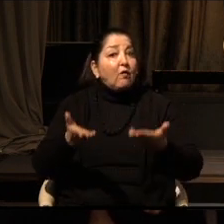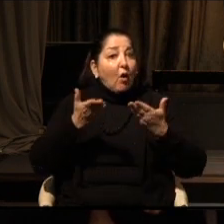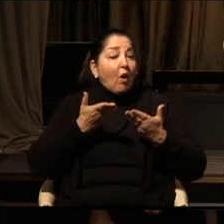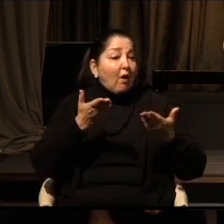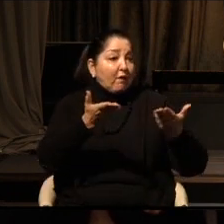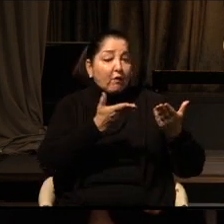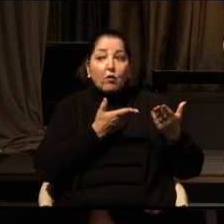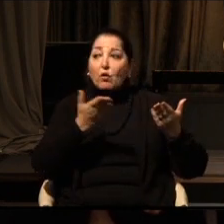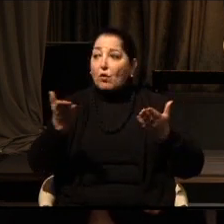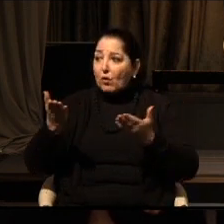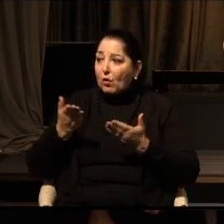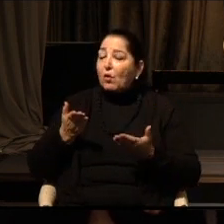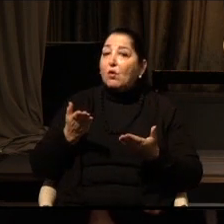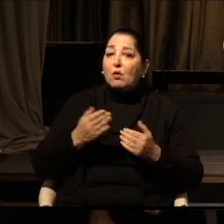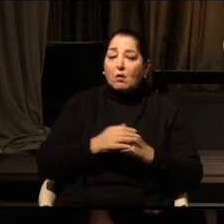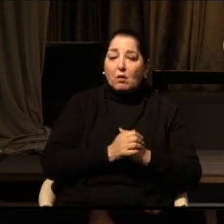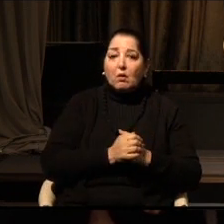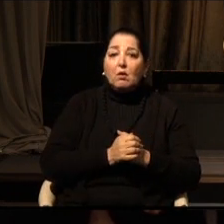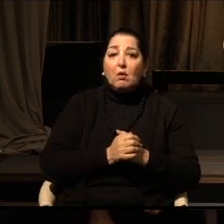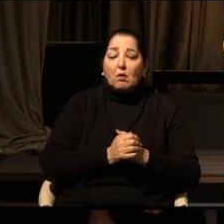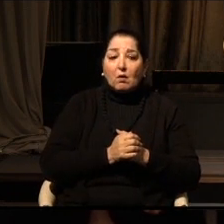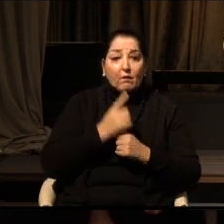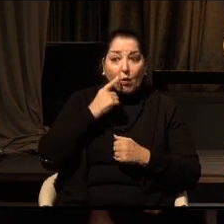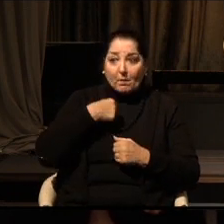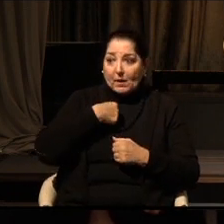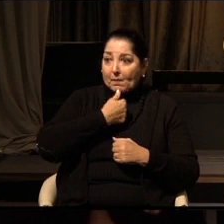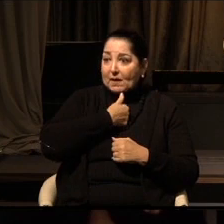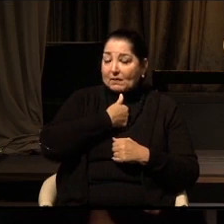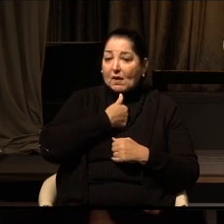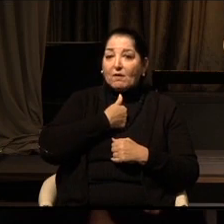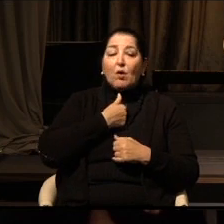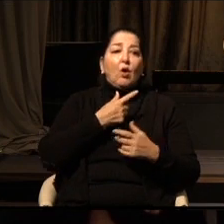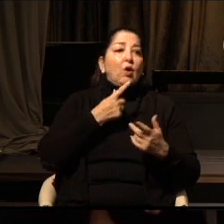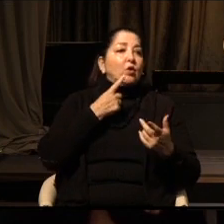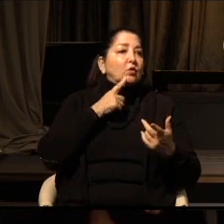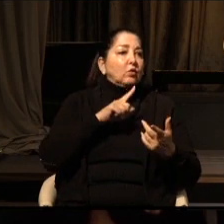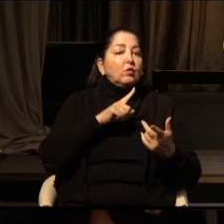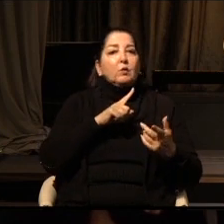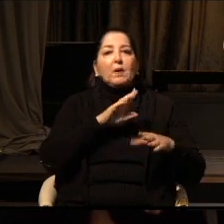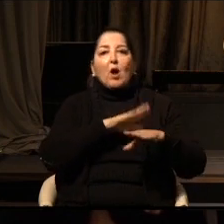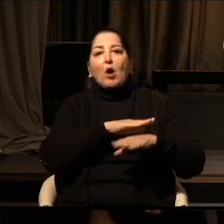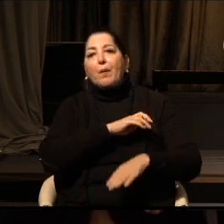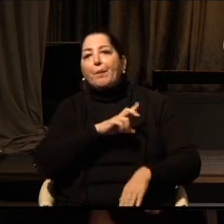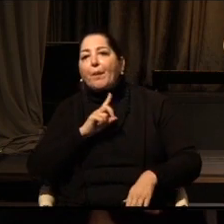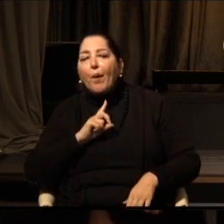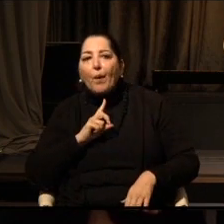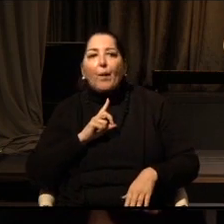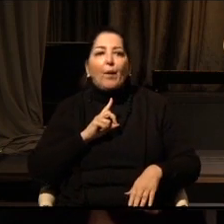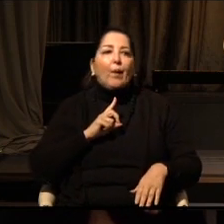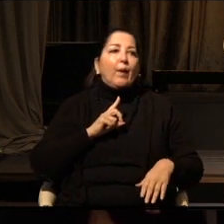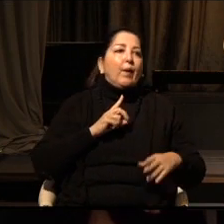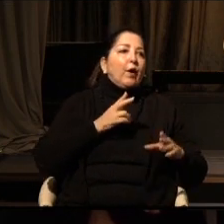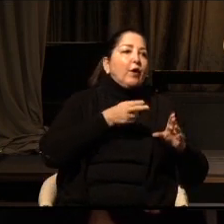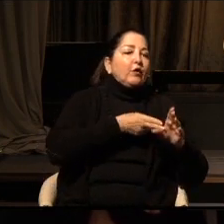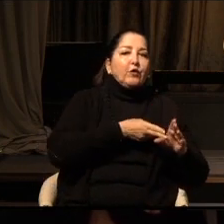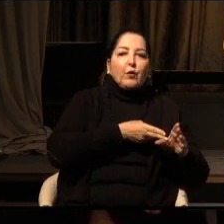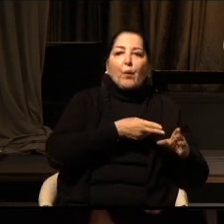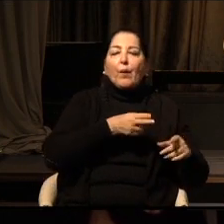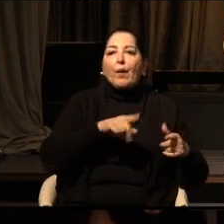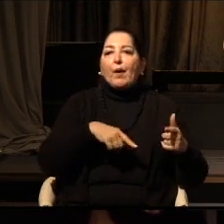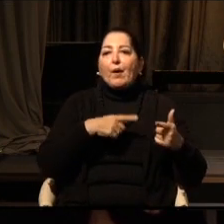me that are, you know, in the form of serving on boards, network, you